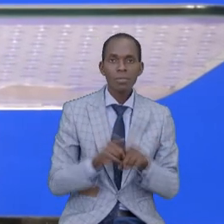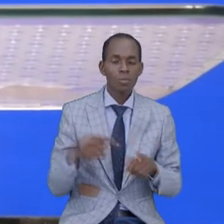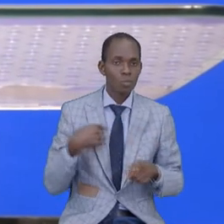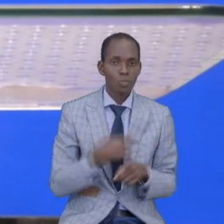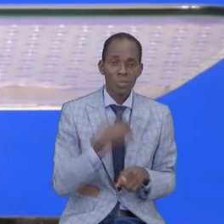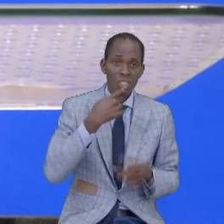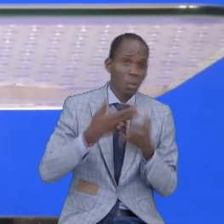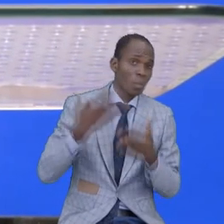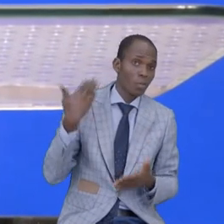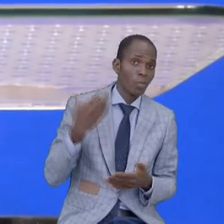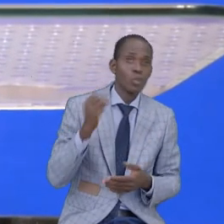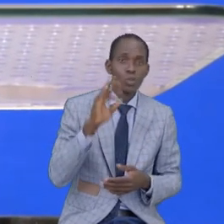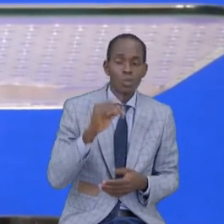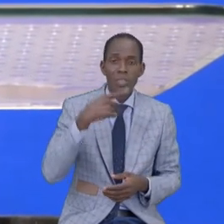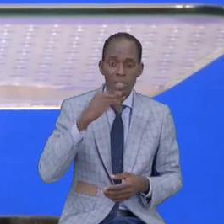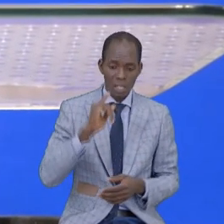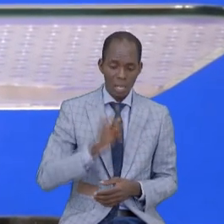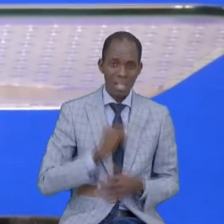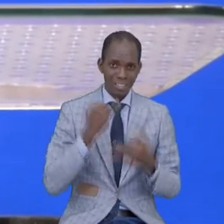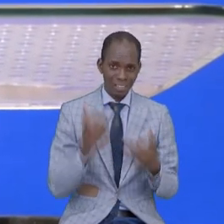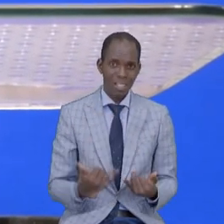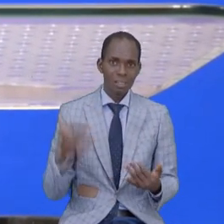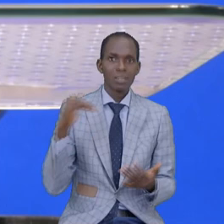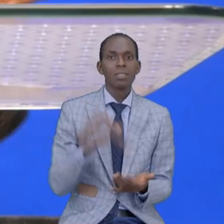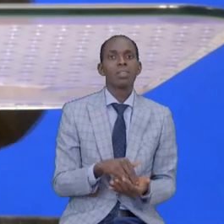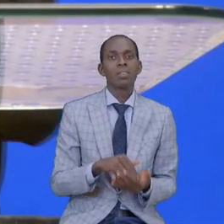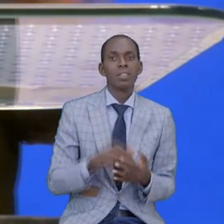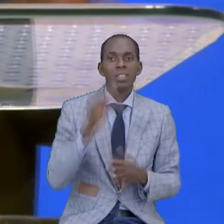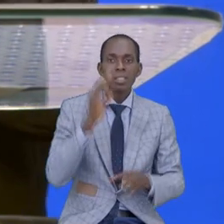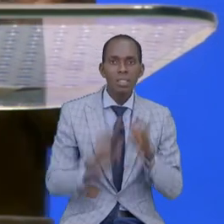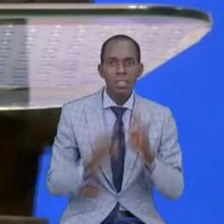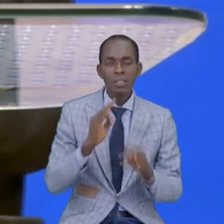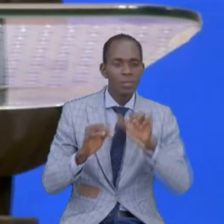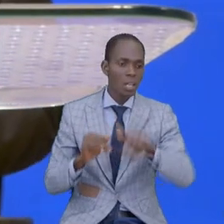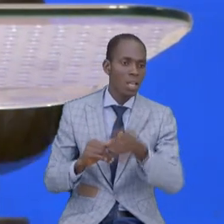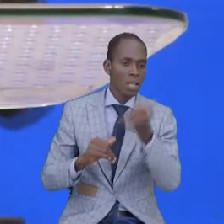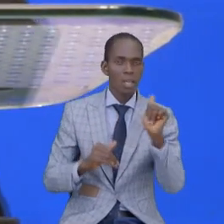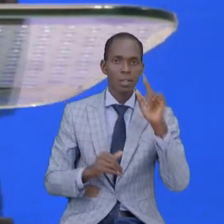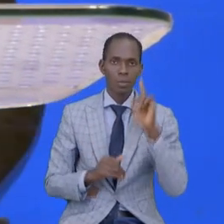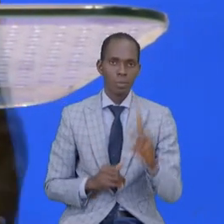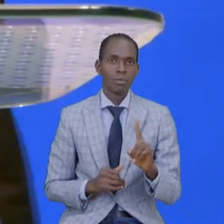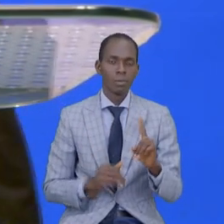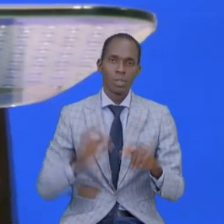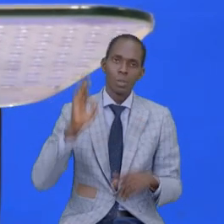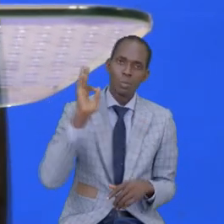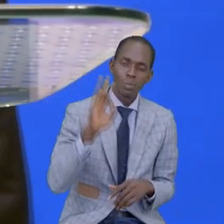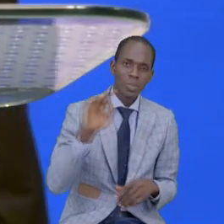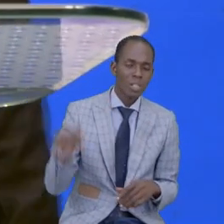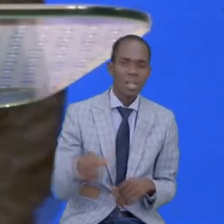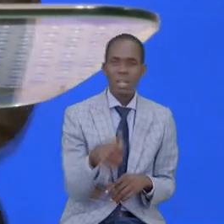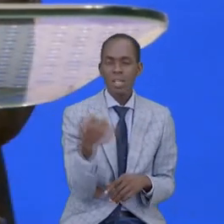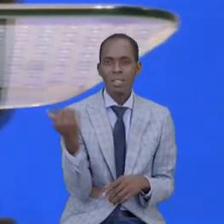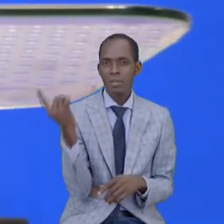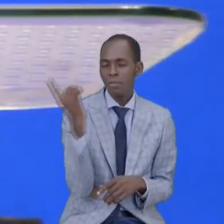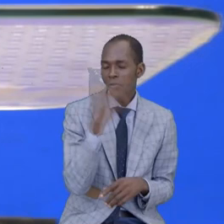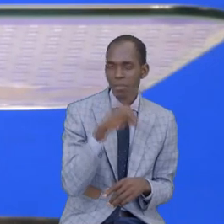before, so say I now again, if any man preach any other